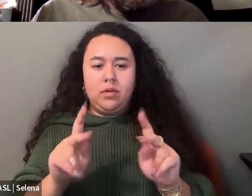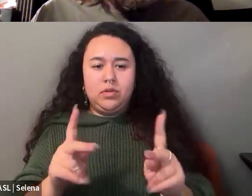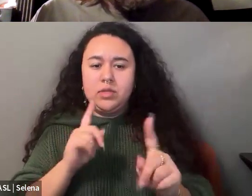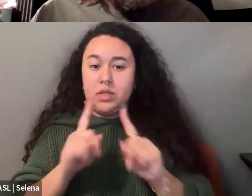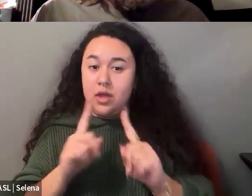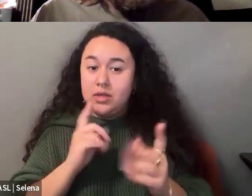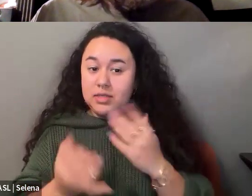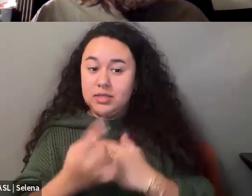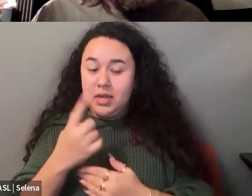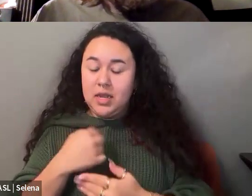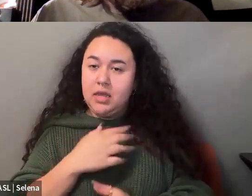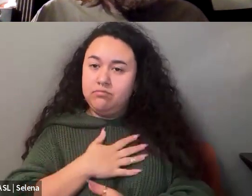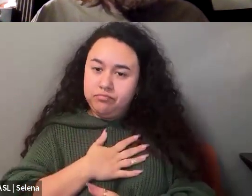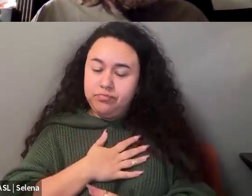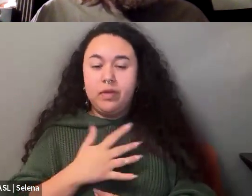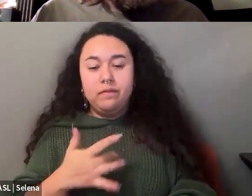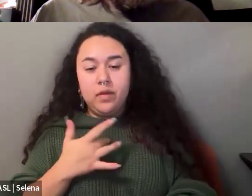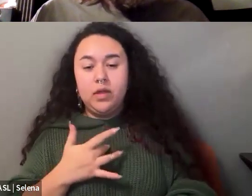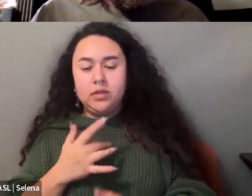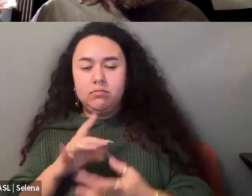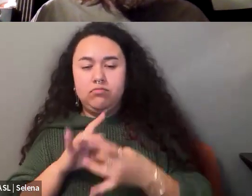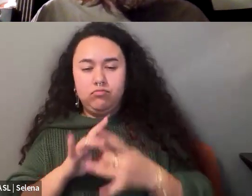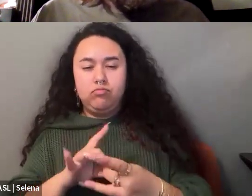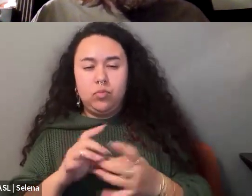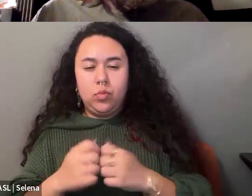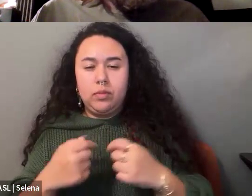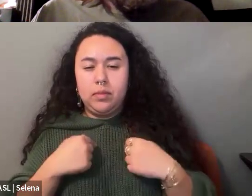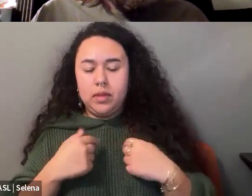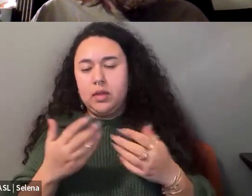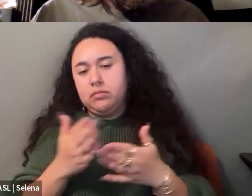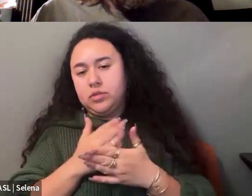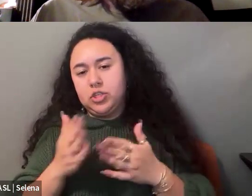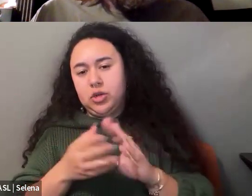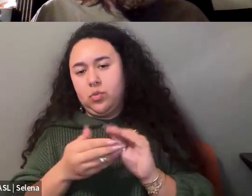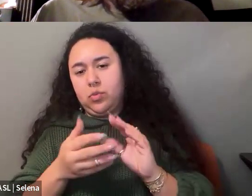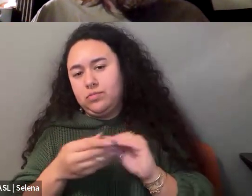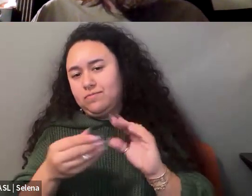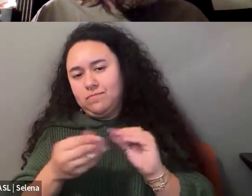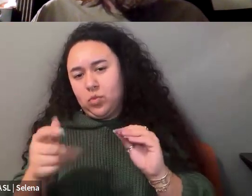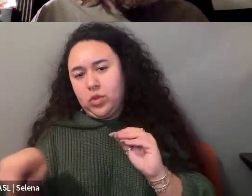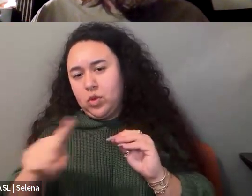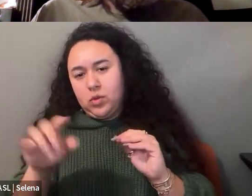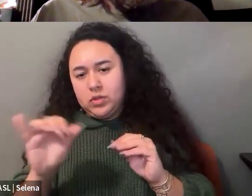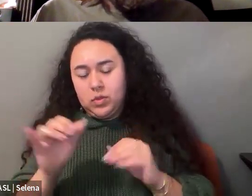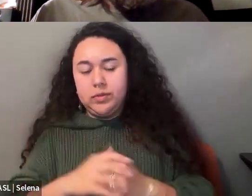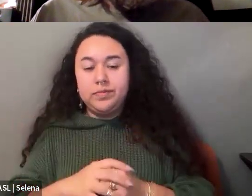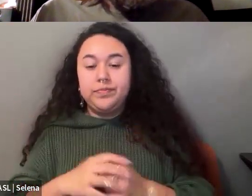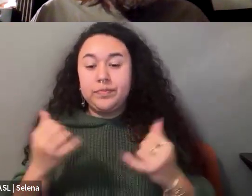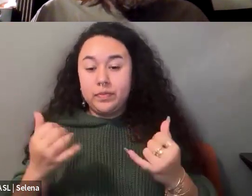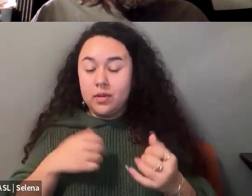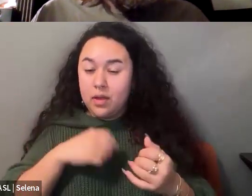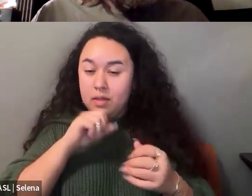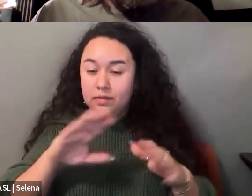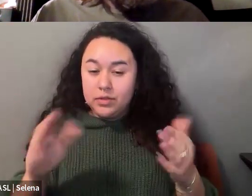talk today, it just felt so resonant that I wanted to share it with you all as well. And with that, I would love to